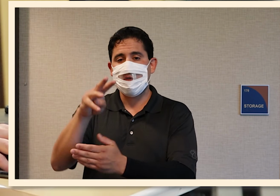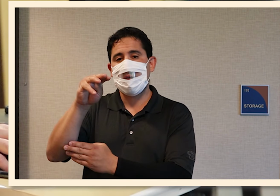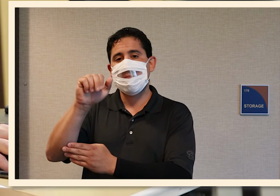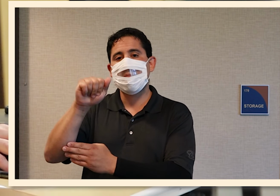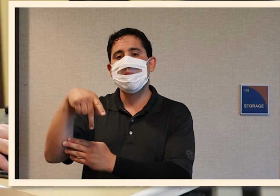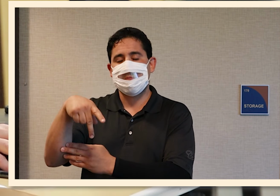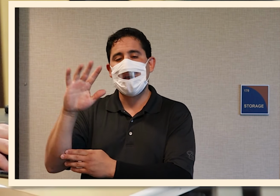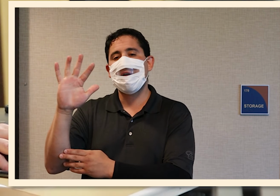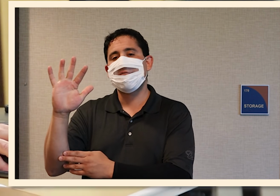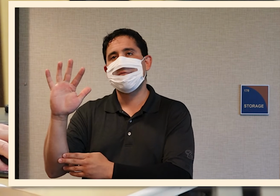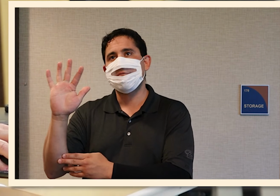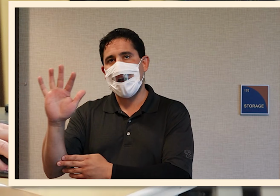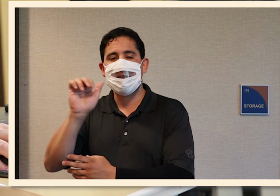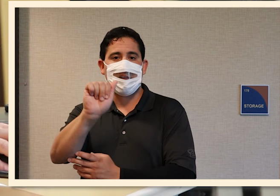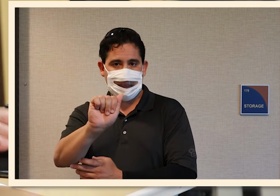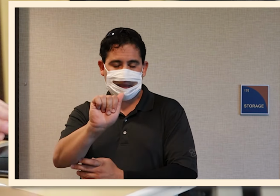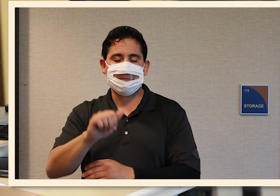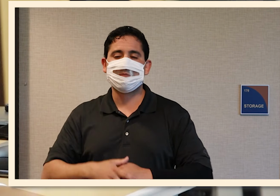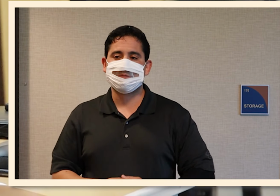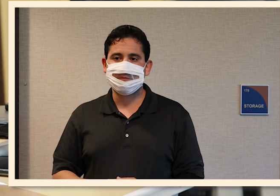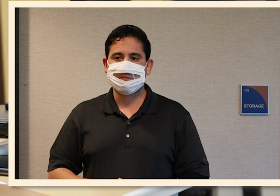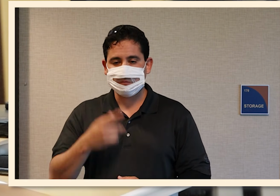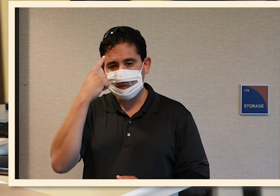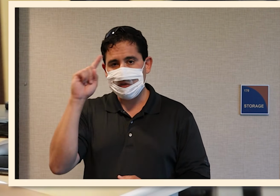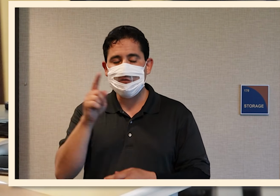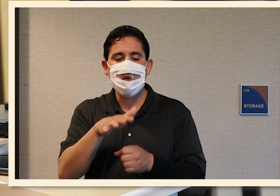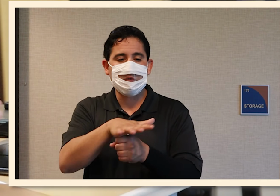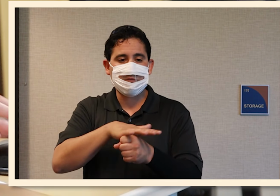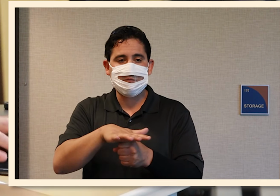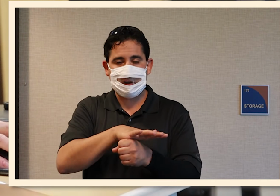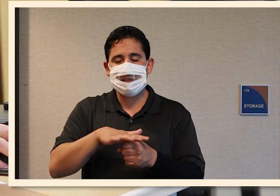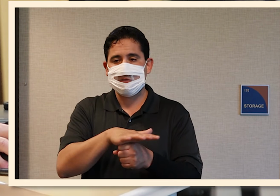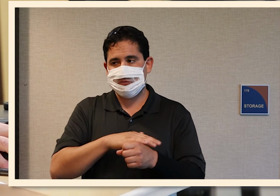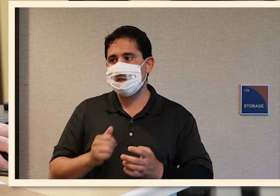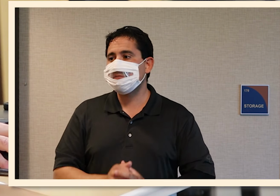5A for the redistricting process.